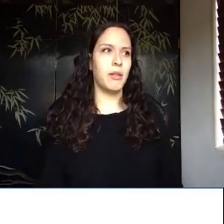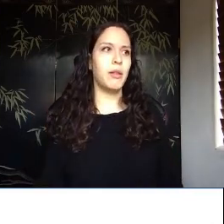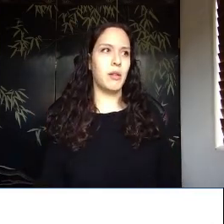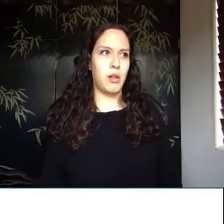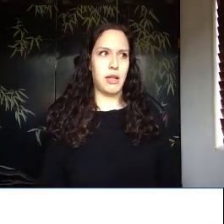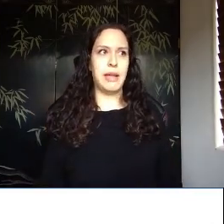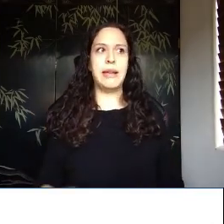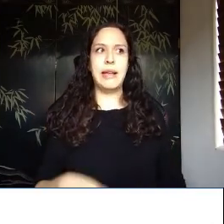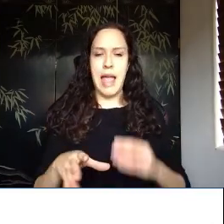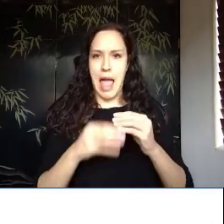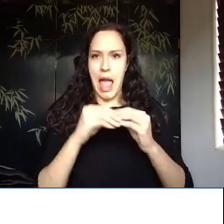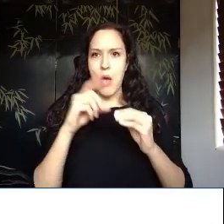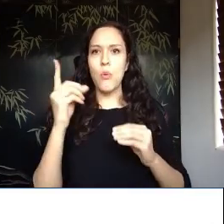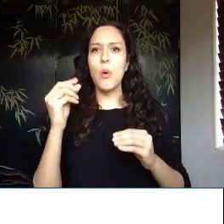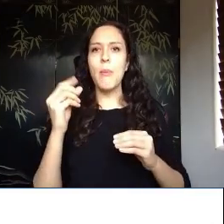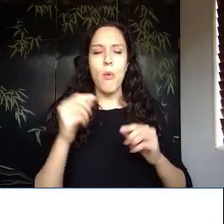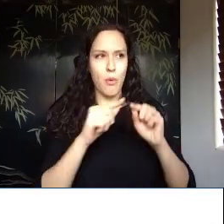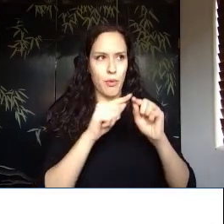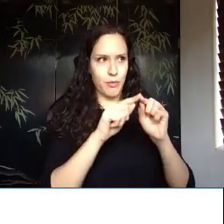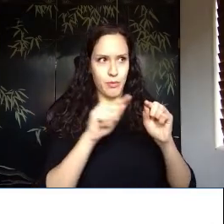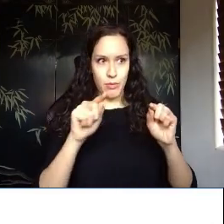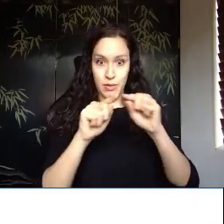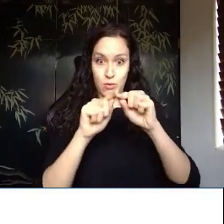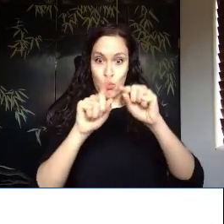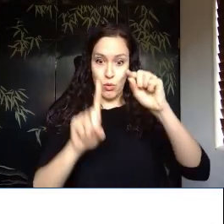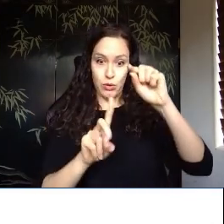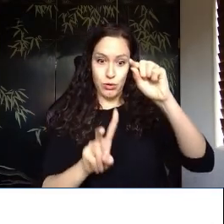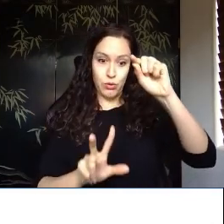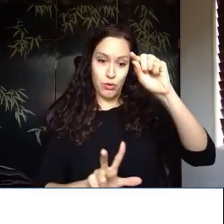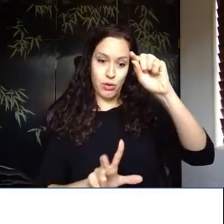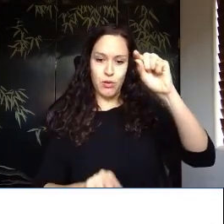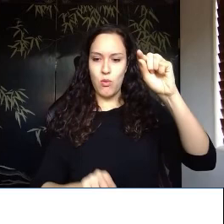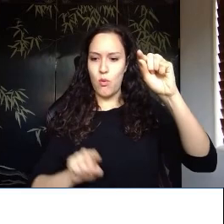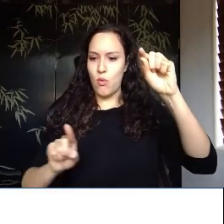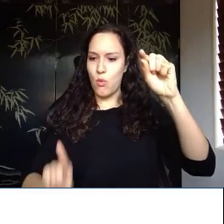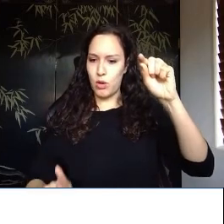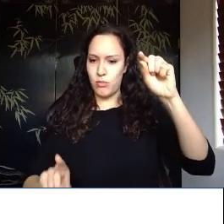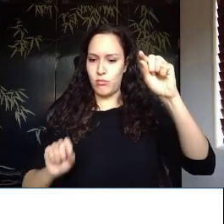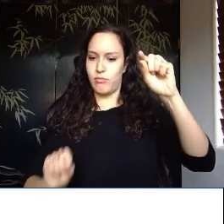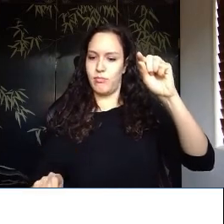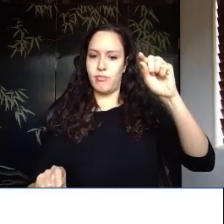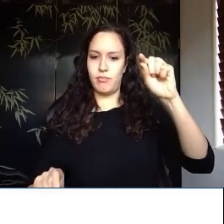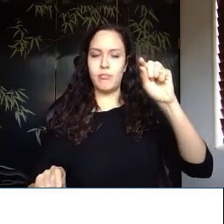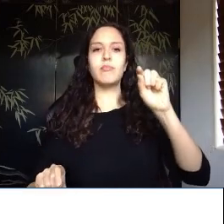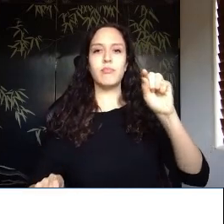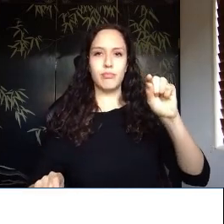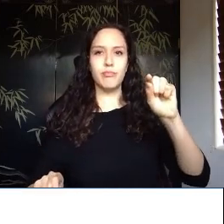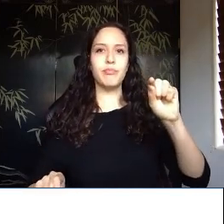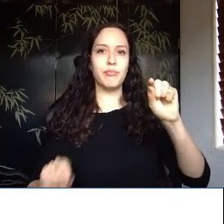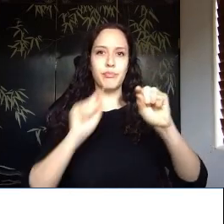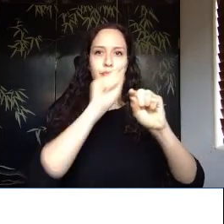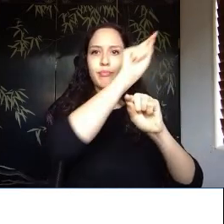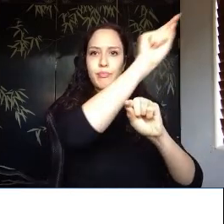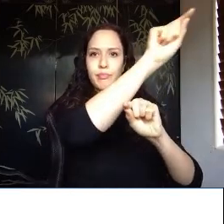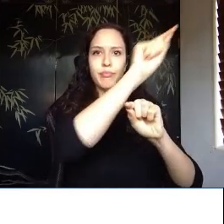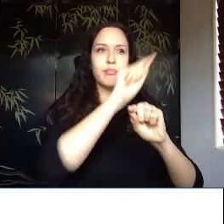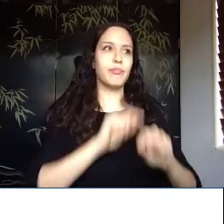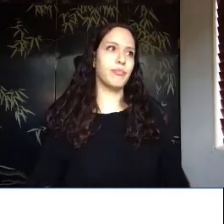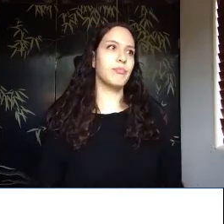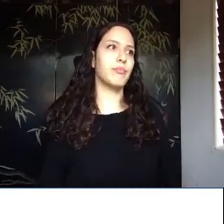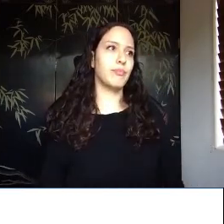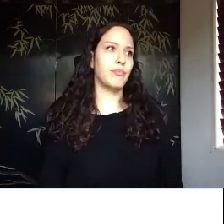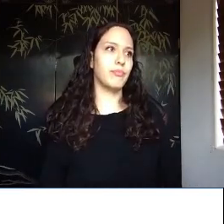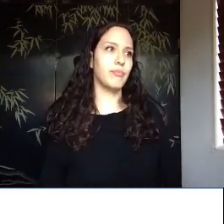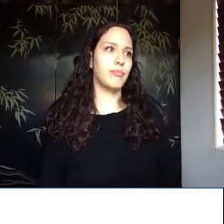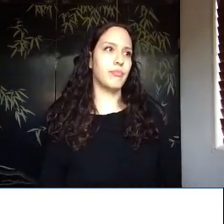more accurate. So go down 3. 1, 2, 3 over 1. Okay. So now it's going to make, oops, that